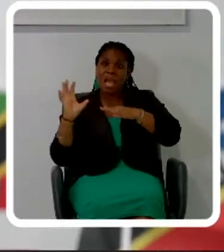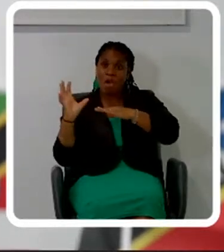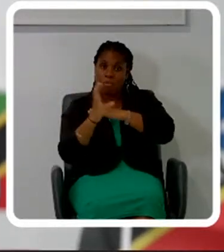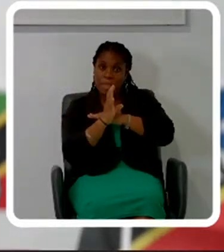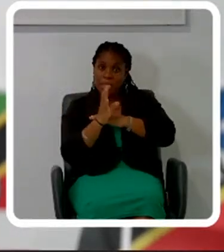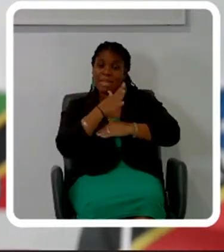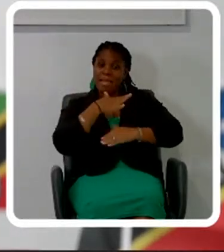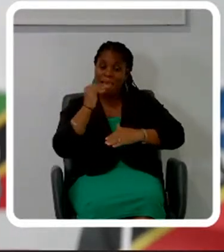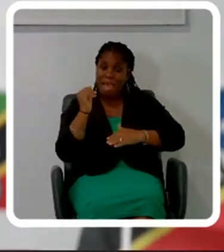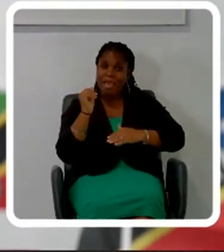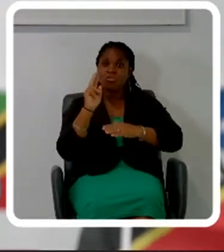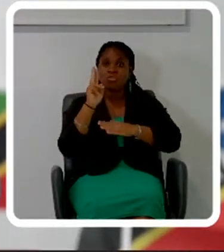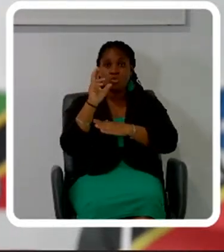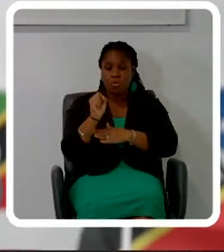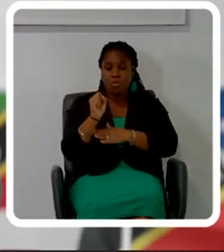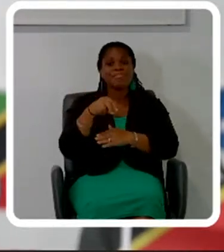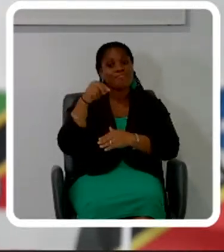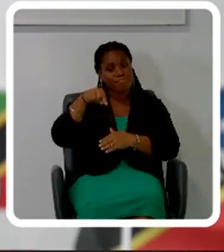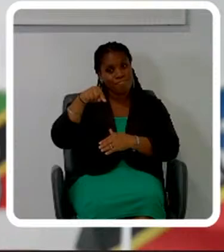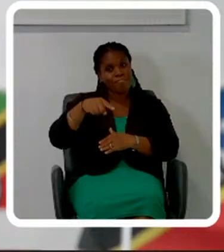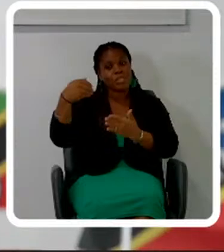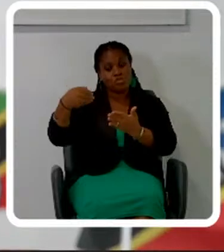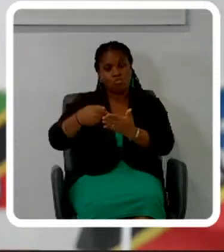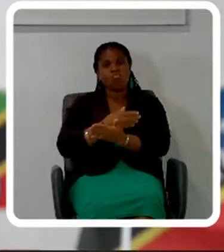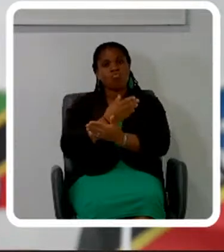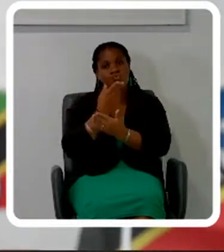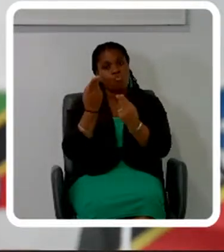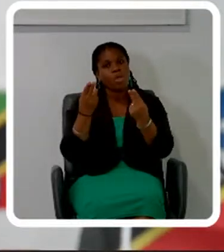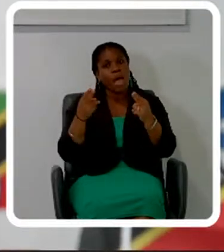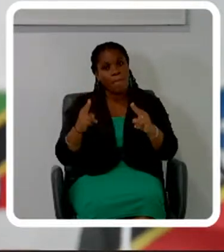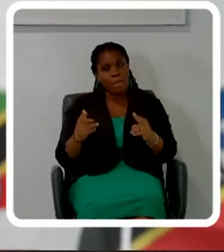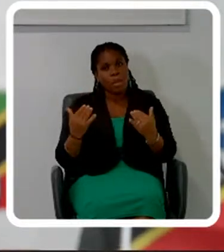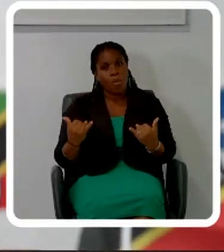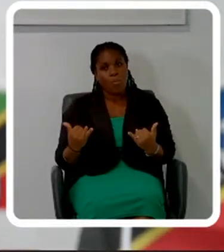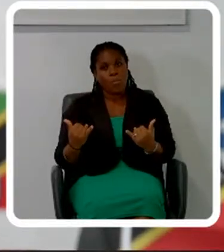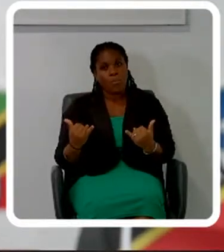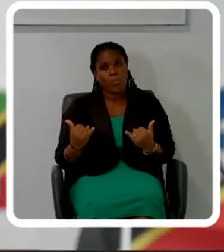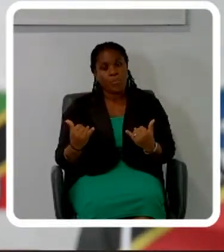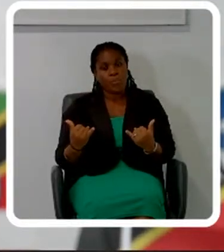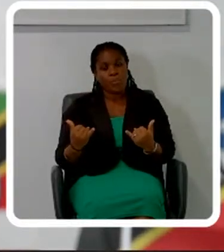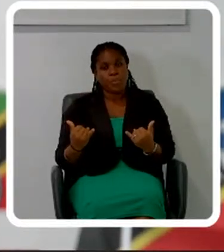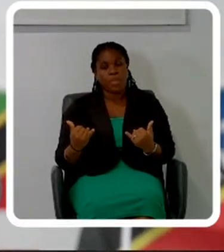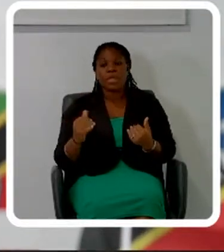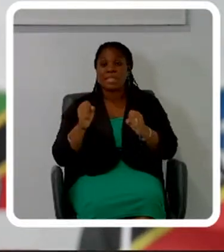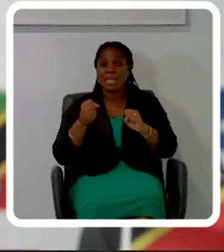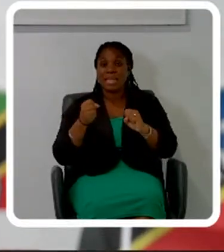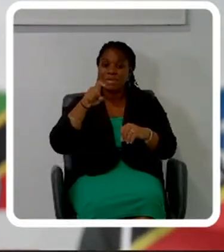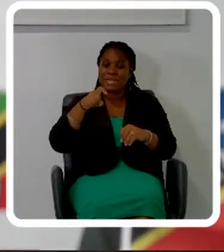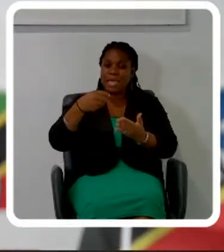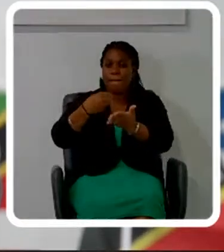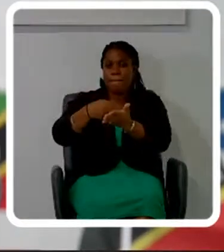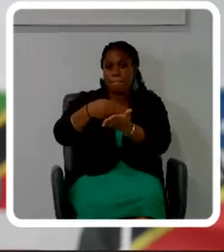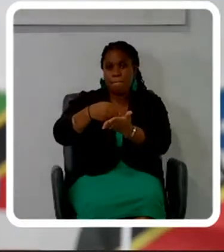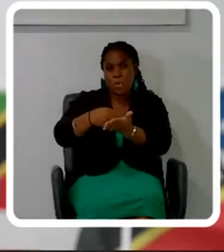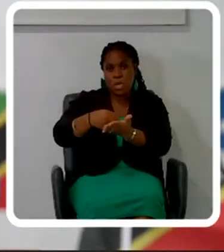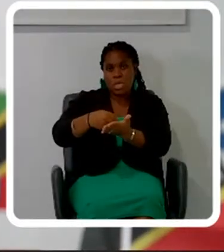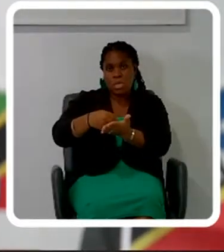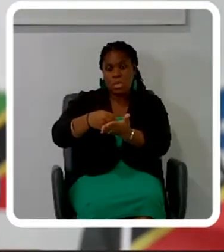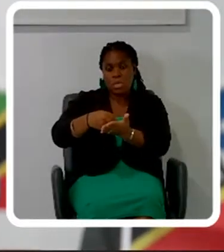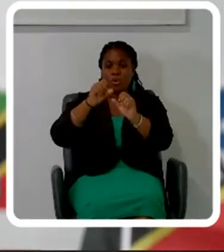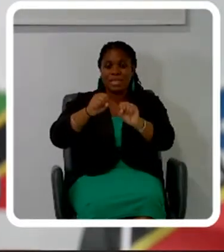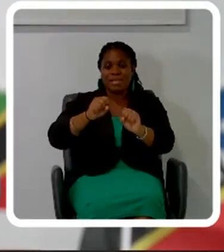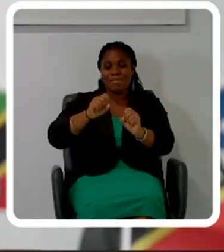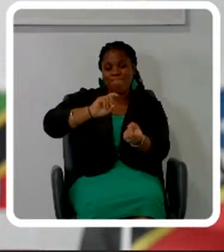and hurricanes. This is the new reality. And this is why we are saying that we need financing in order to be able to adapt and